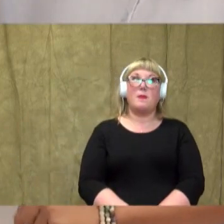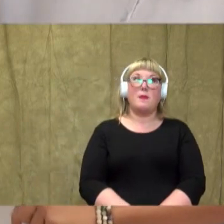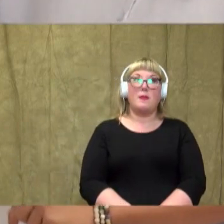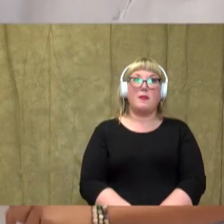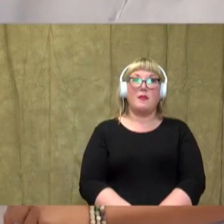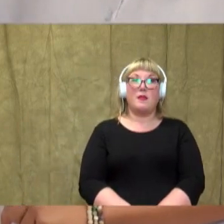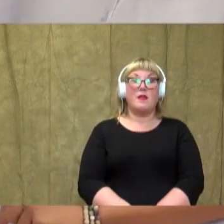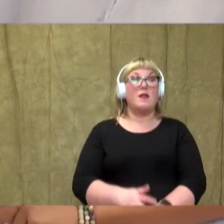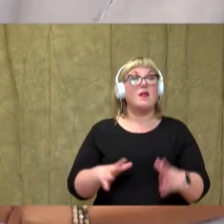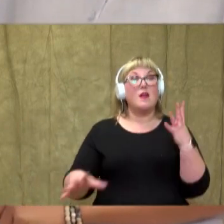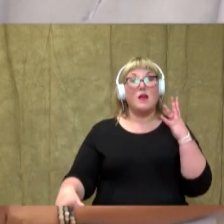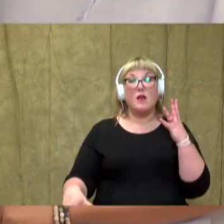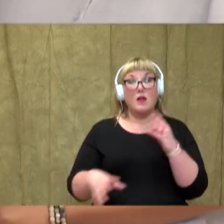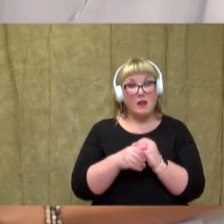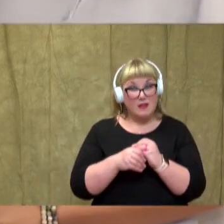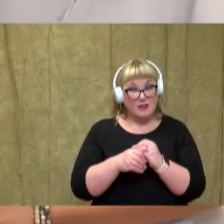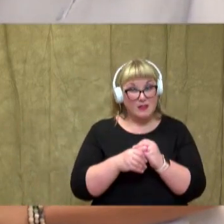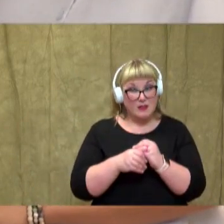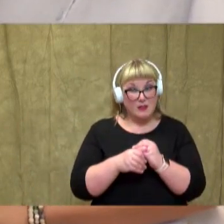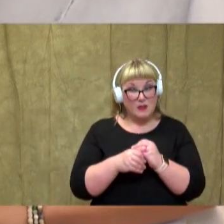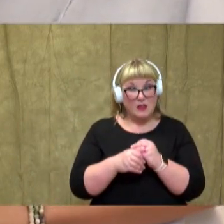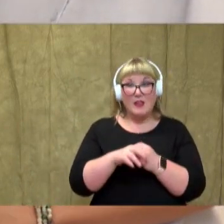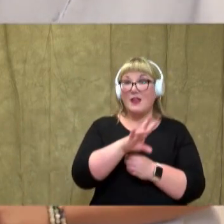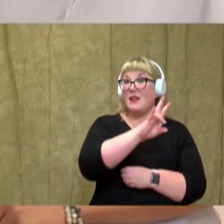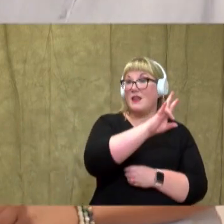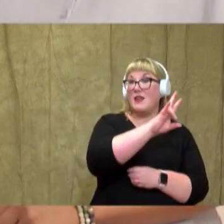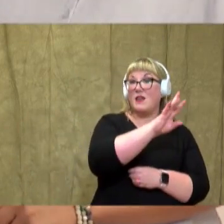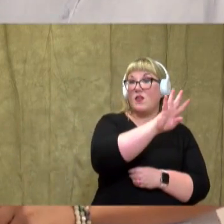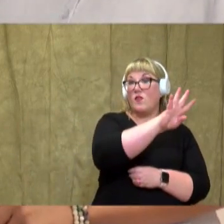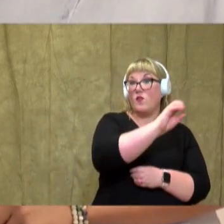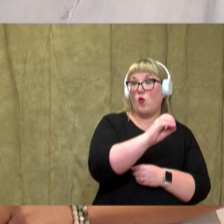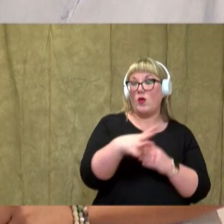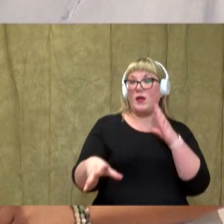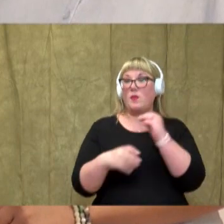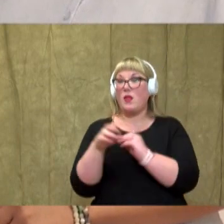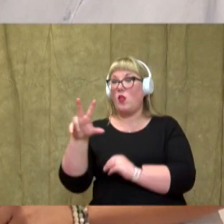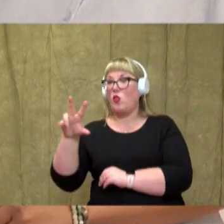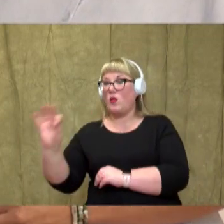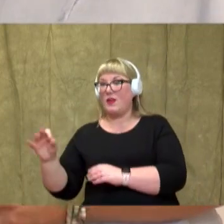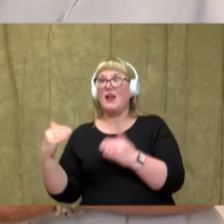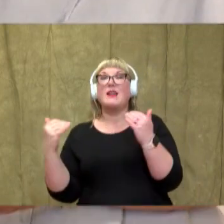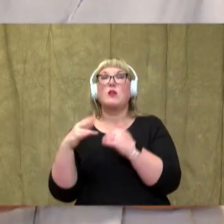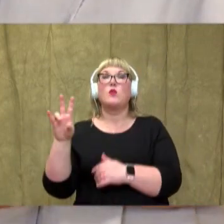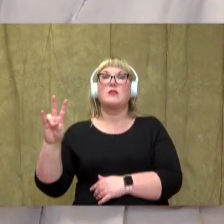The sum of 40 plus 39 equals 79.